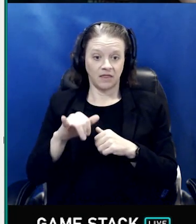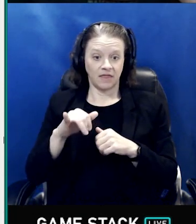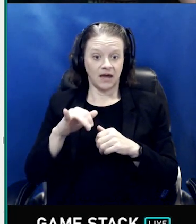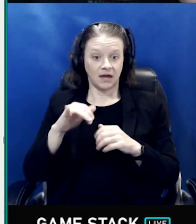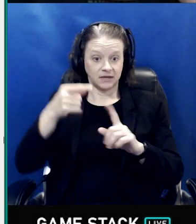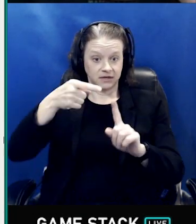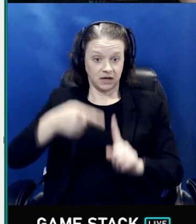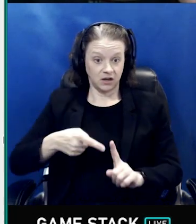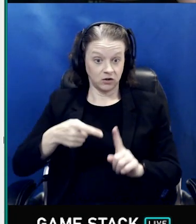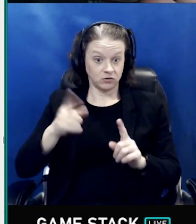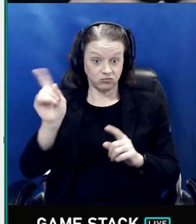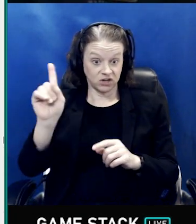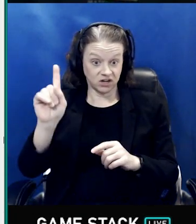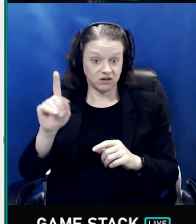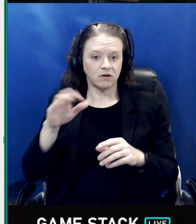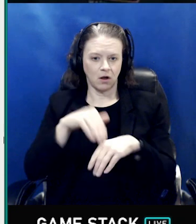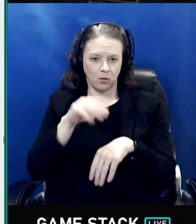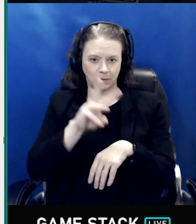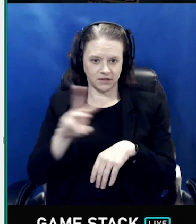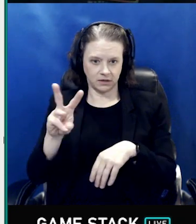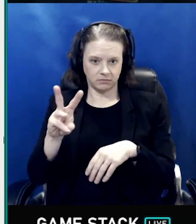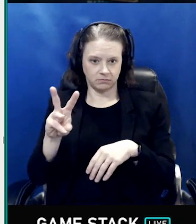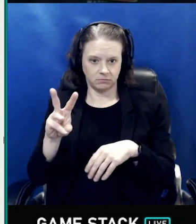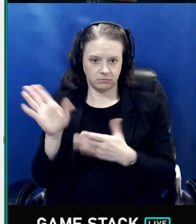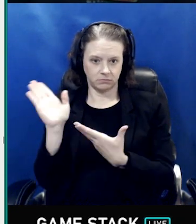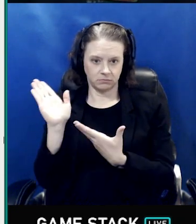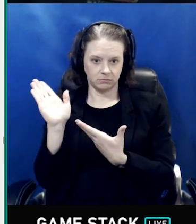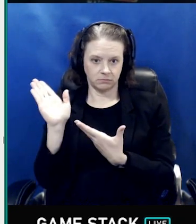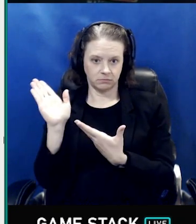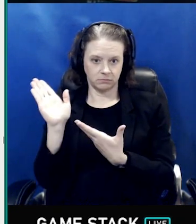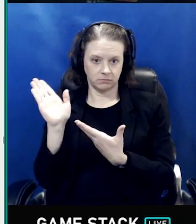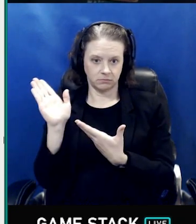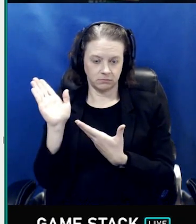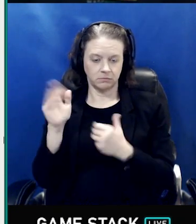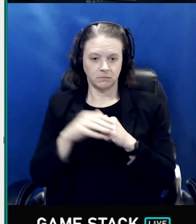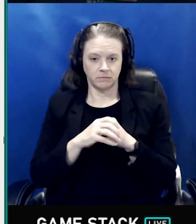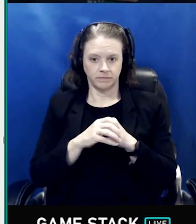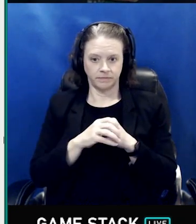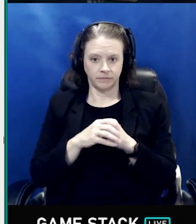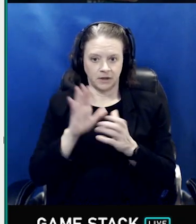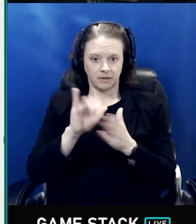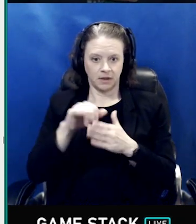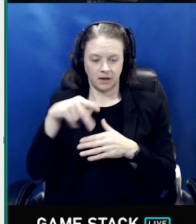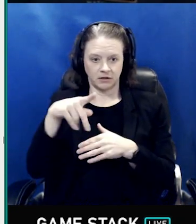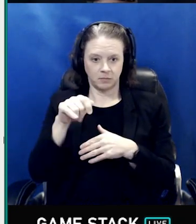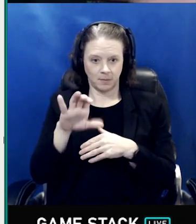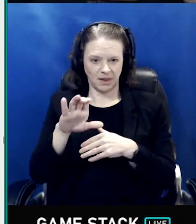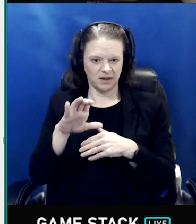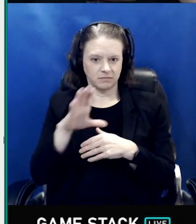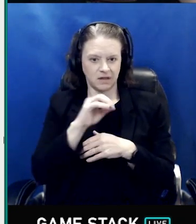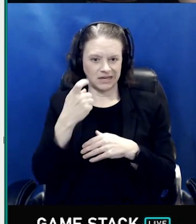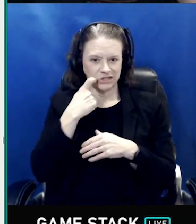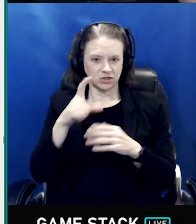website, this one, as it is public, it just published